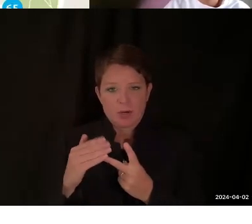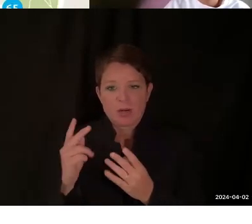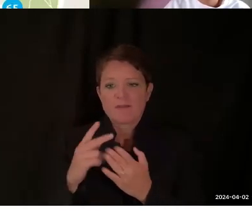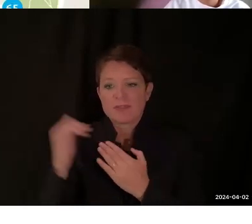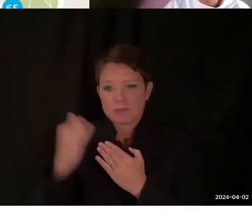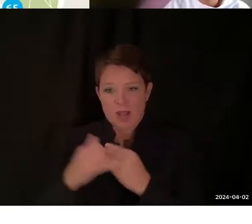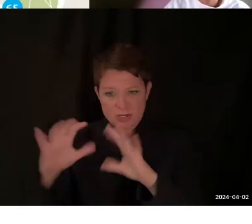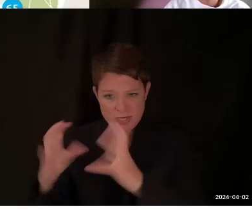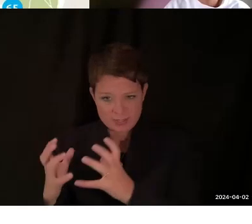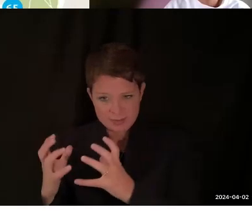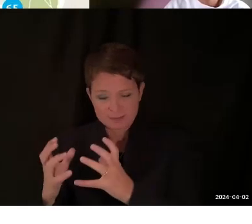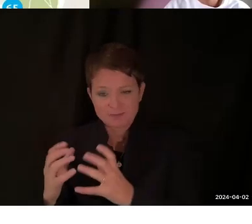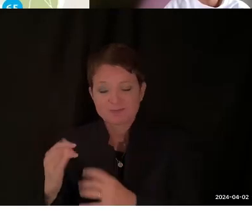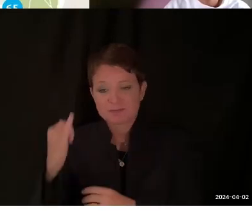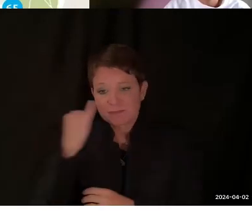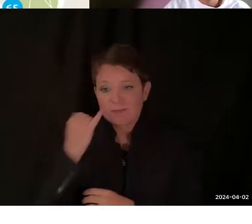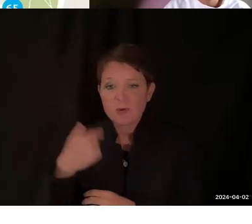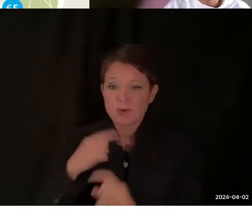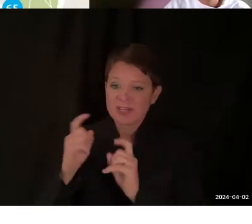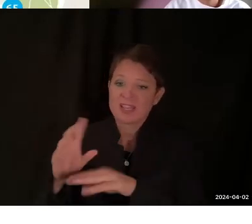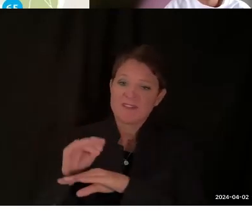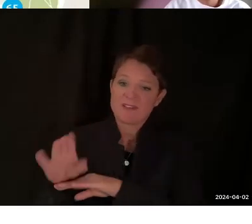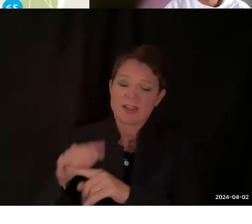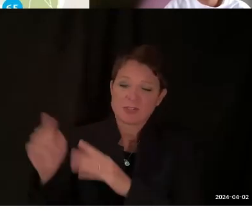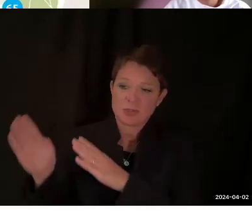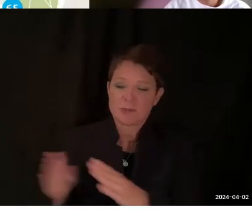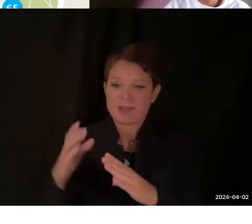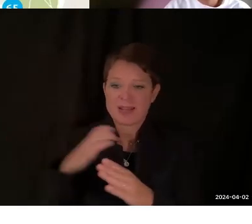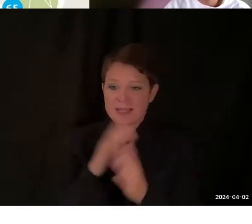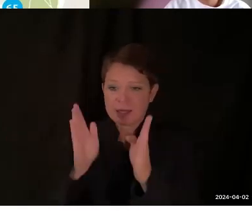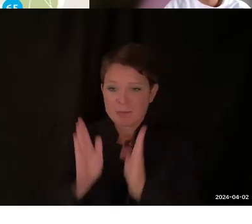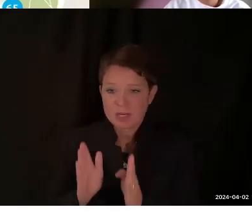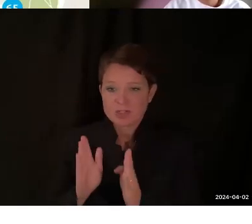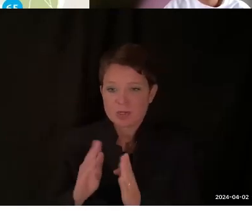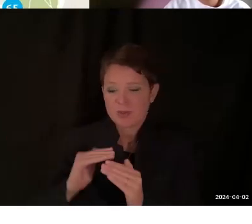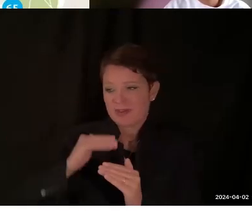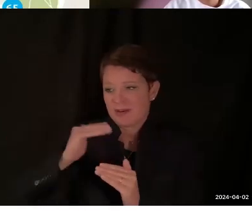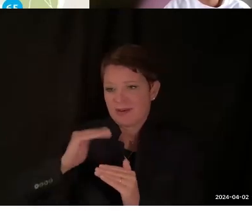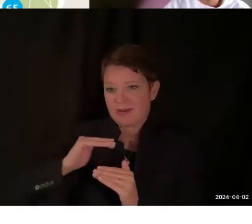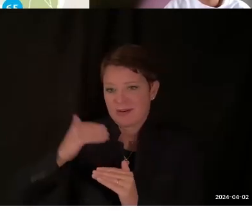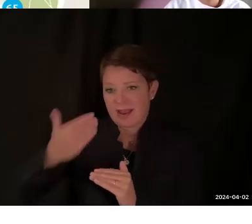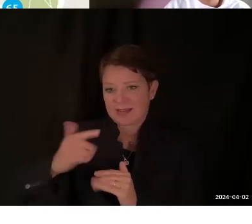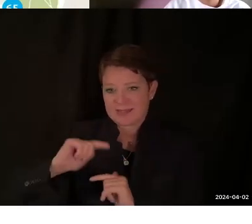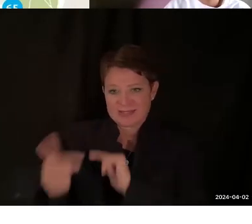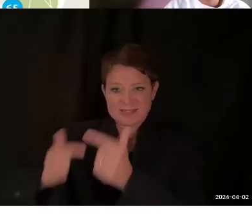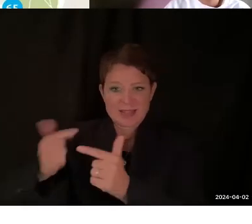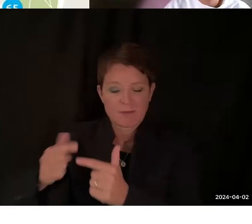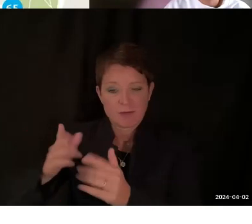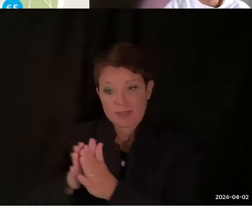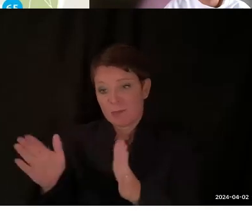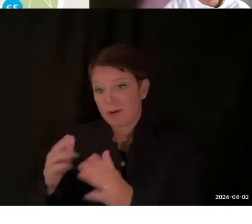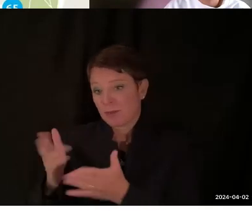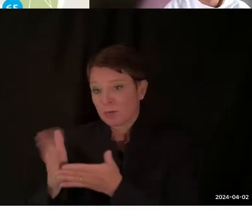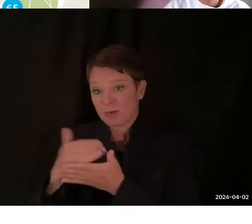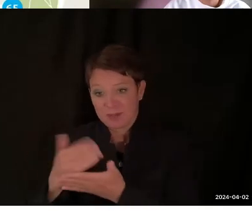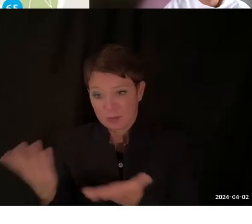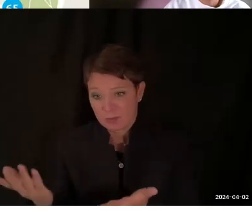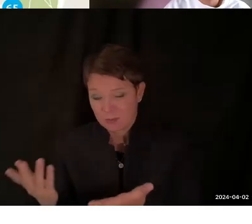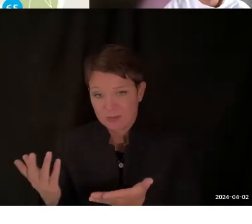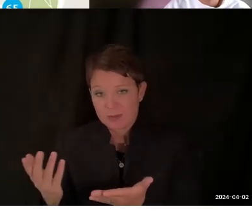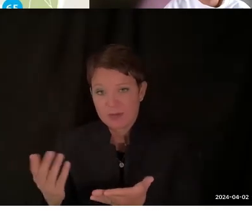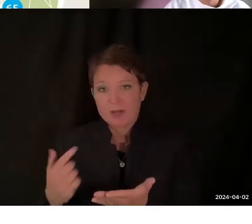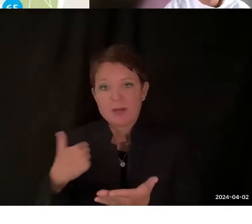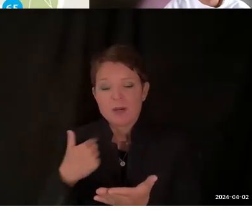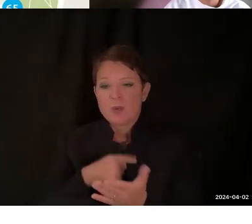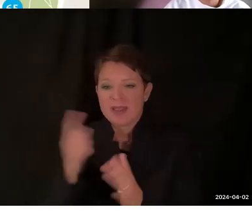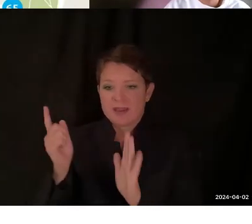project, right? So if we're going to give advice to the planning commission or whoever the next step for this public review is, I think we have to